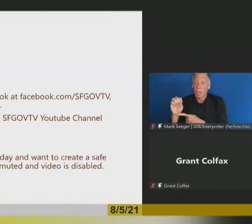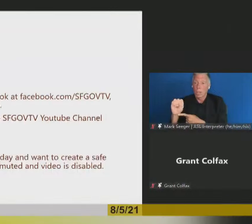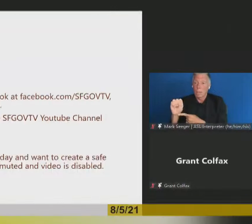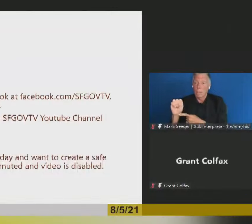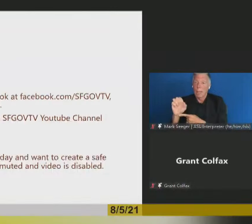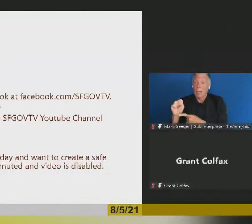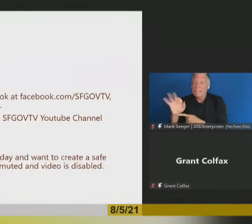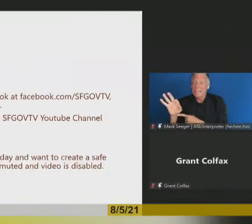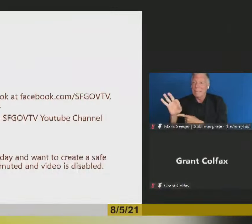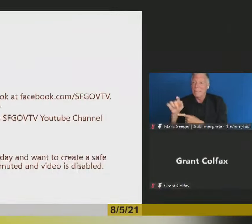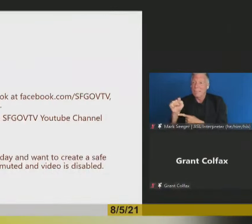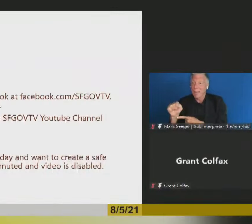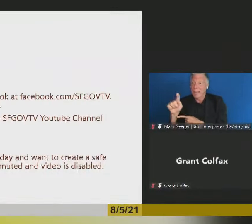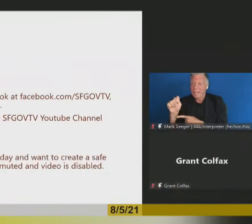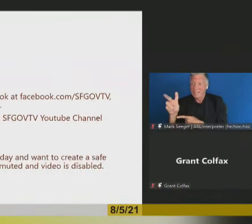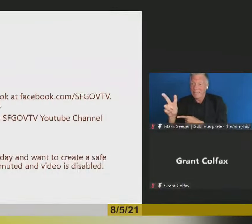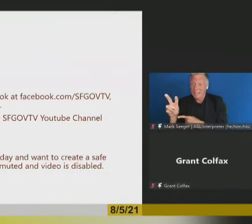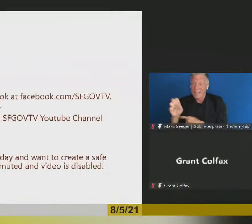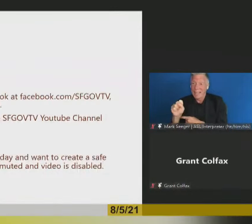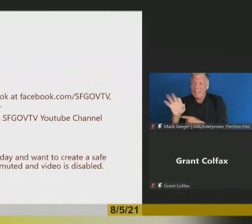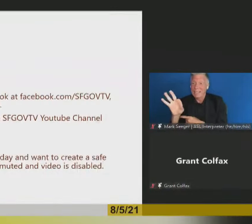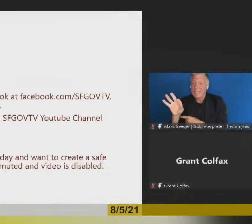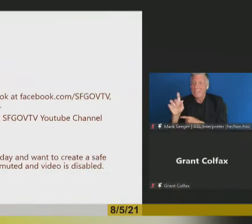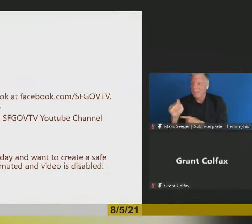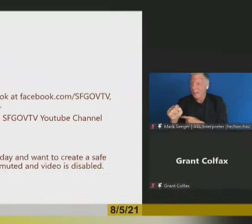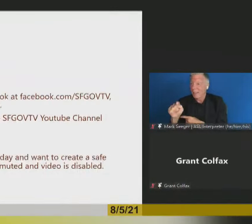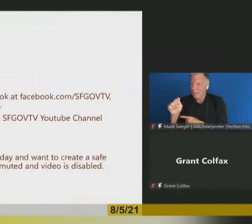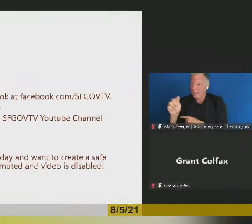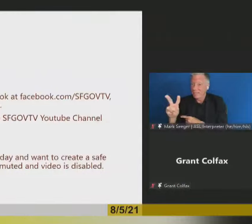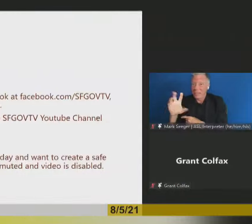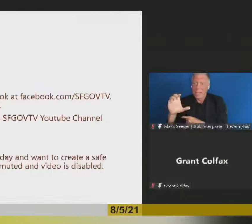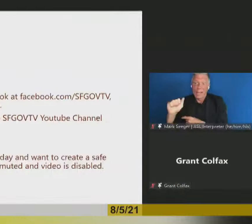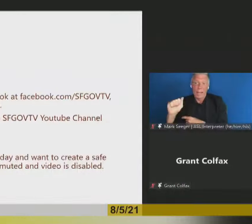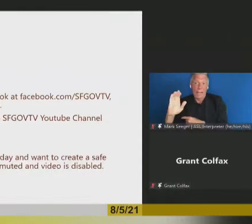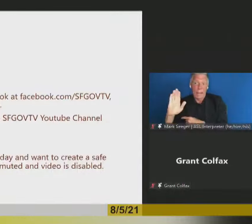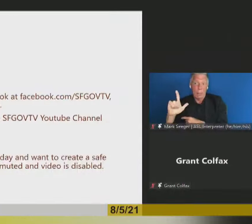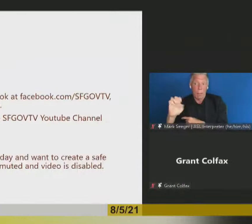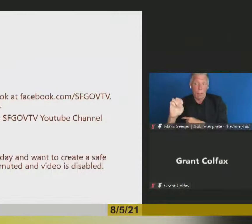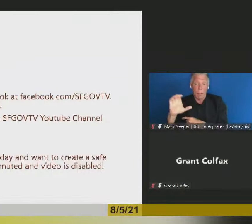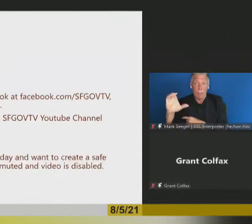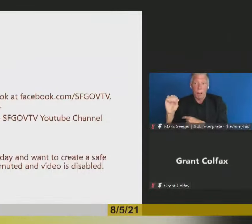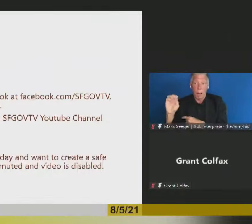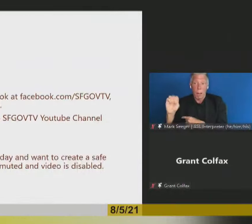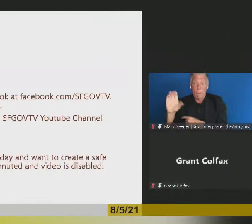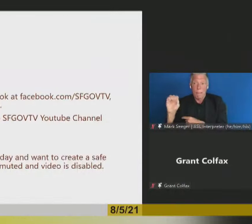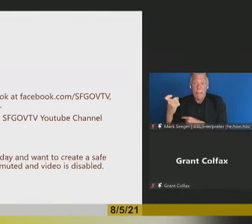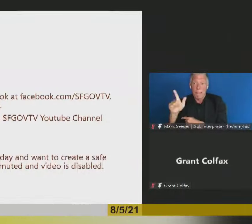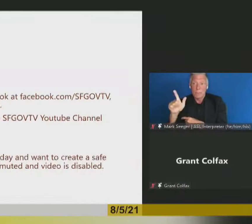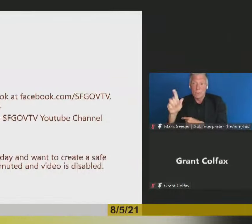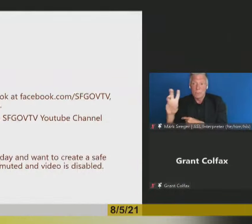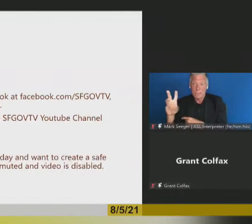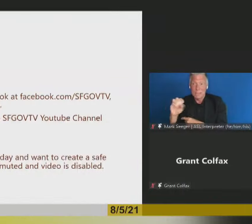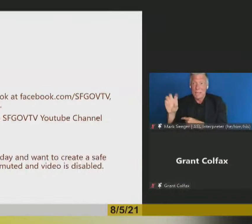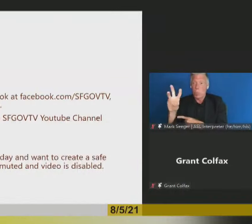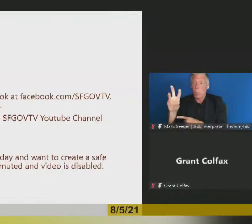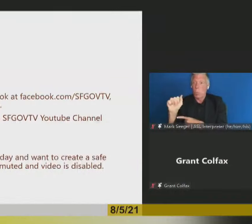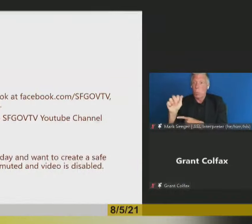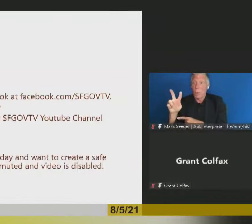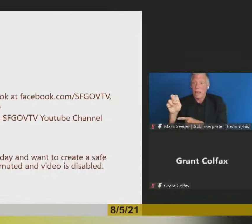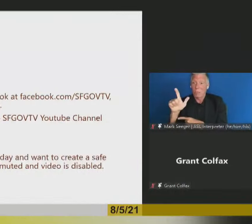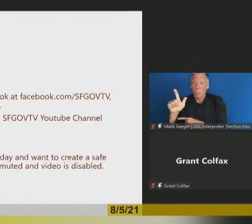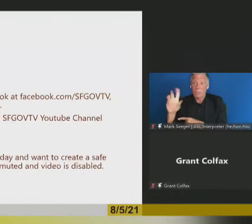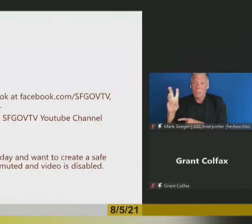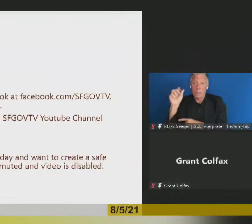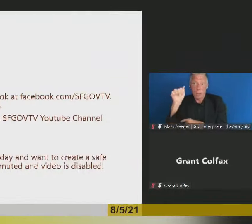facebook.com/SFGovTV, SFGovTV Cablecast, Comcast 26, and Wave 26. Audio